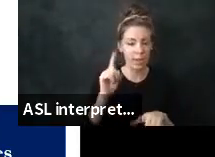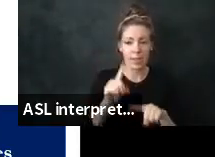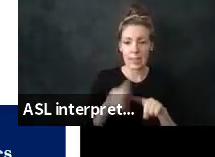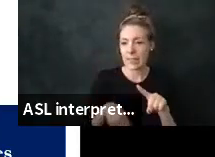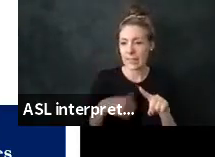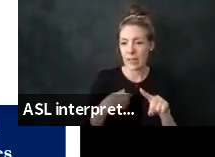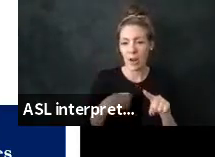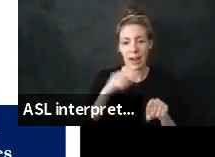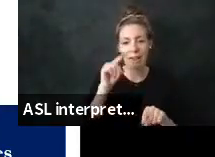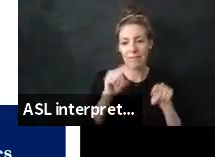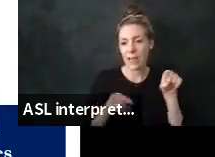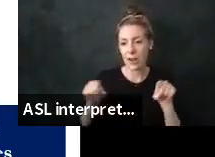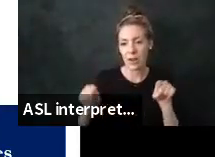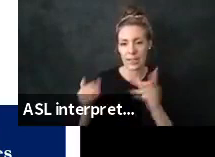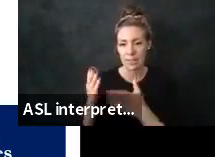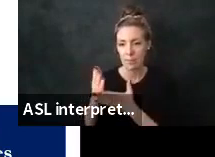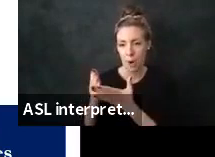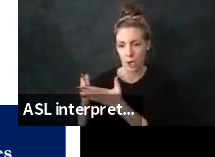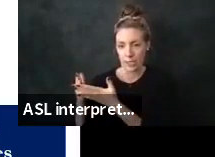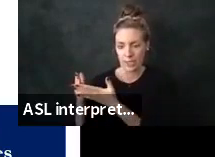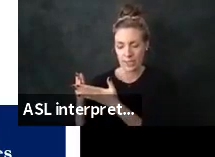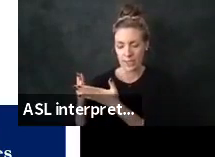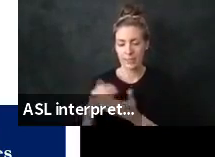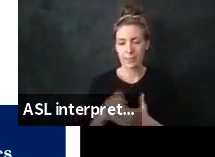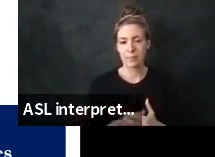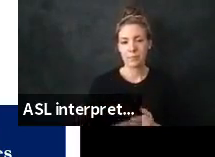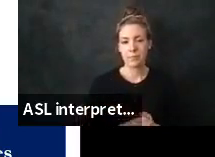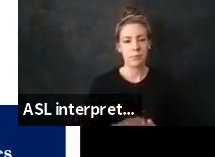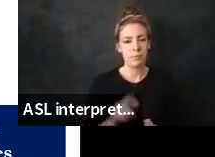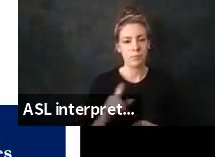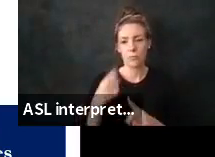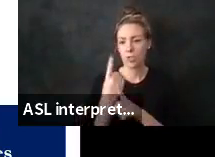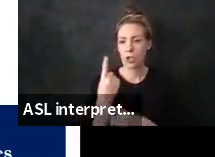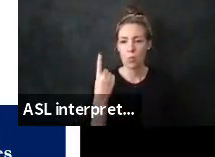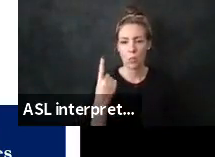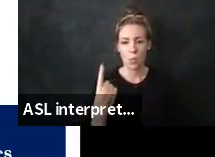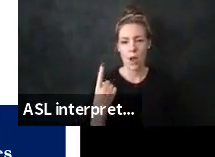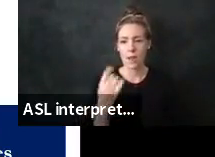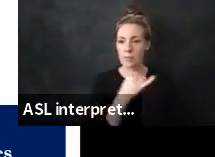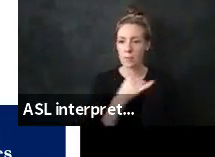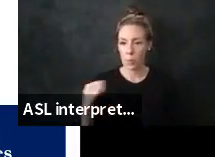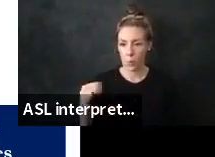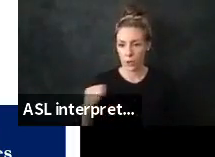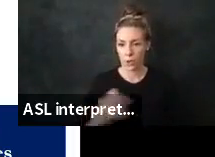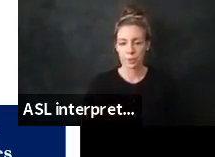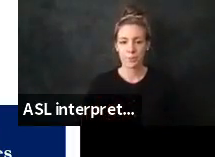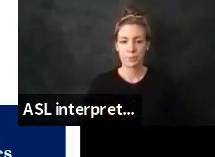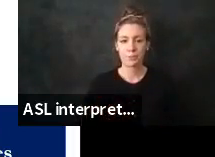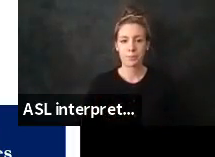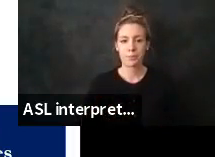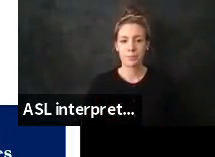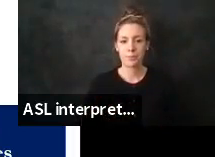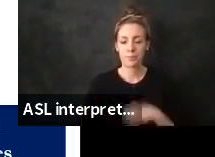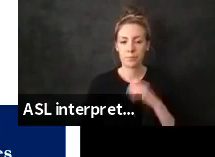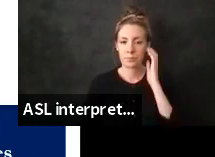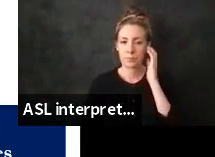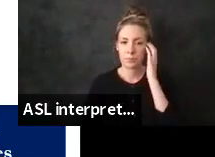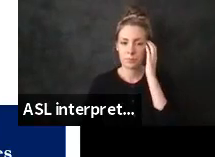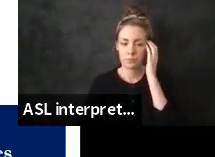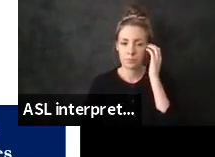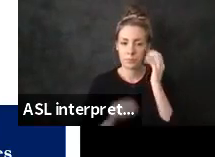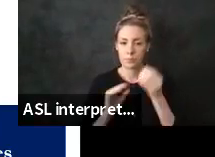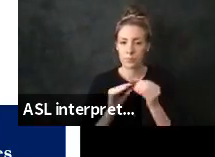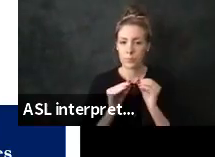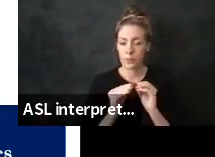various pieces to comprise a district, just one solid border. Undivided neighborhoods and communities